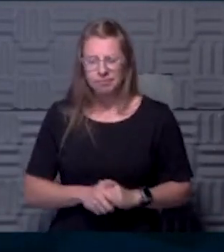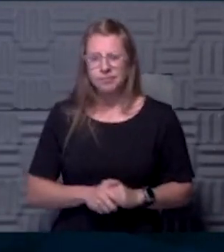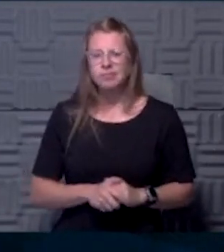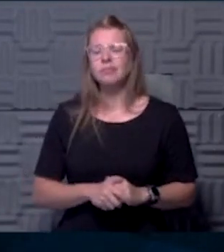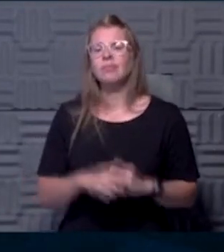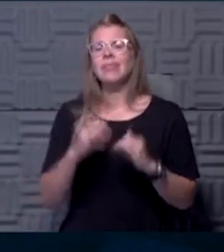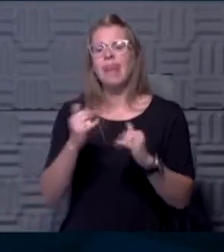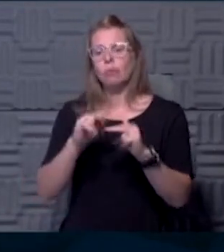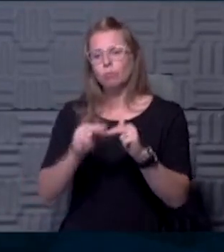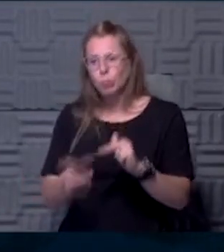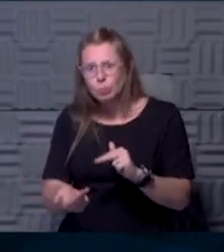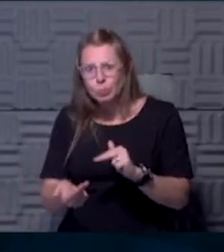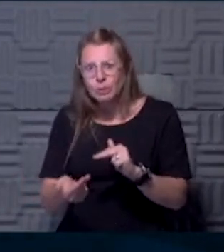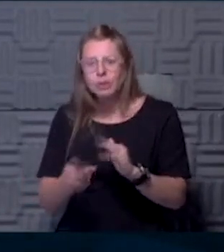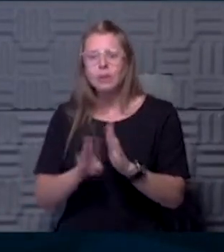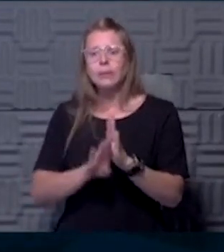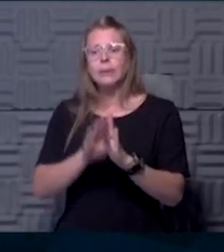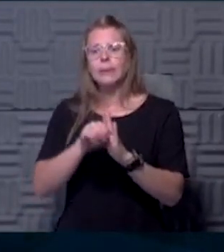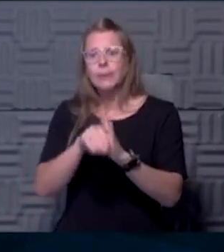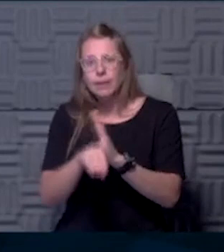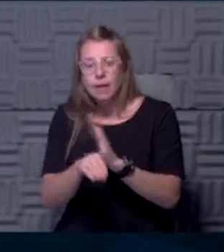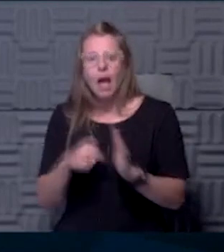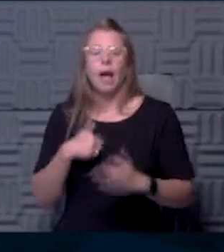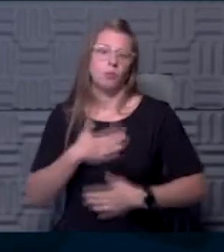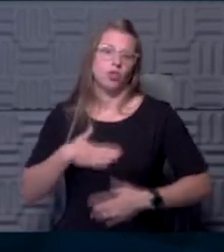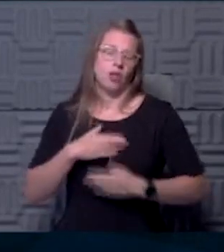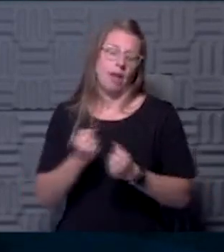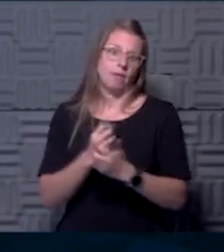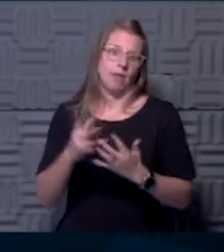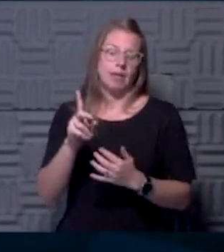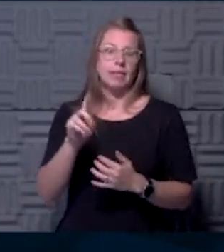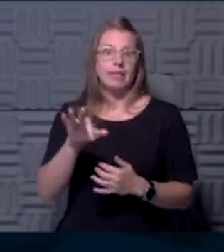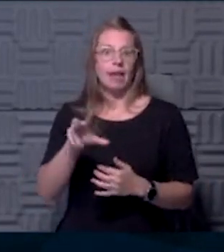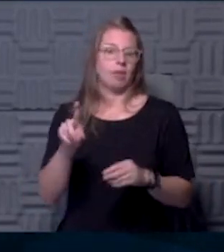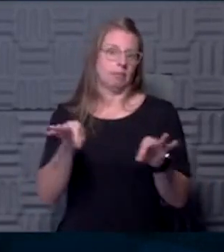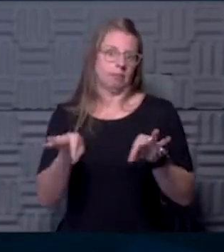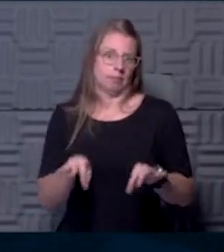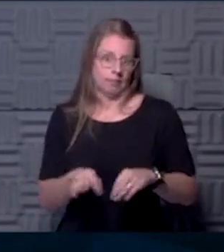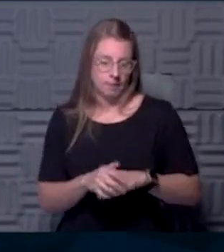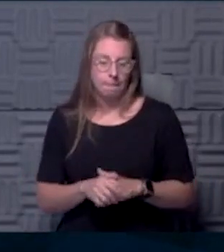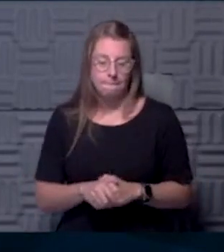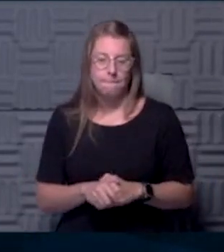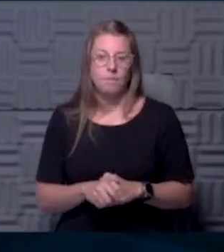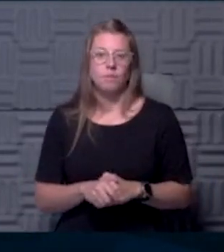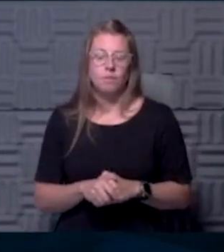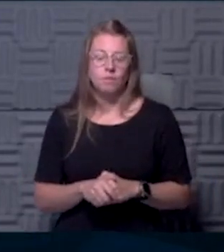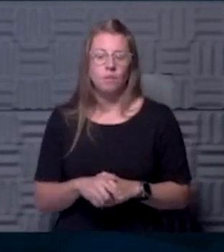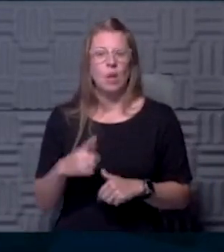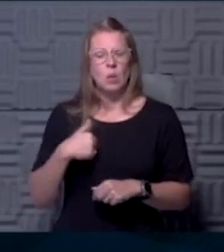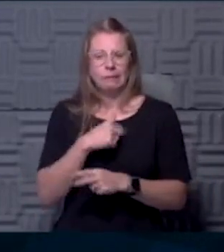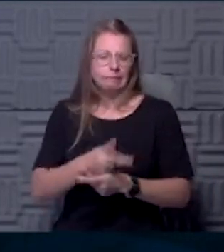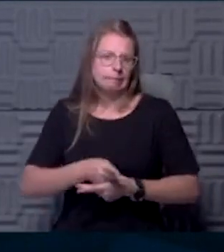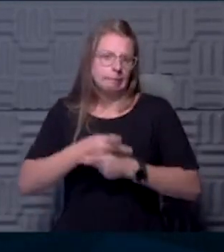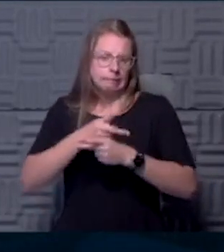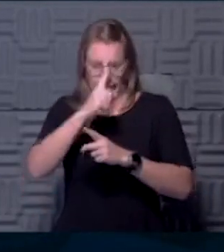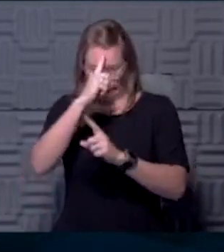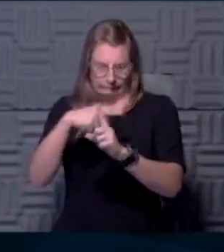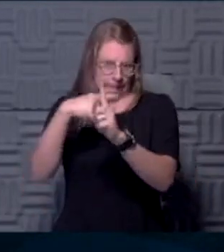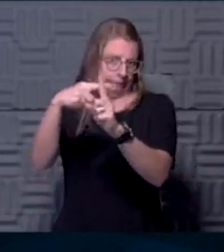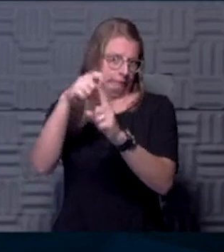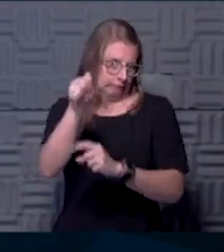now coming back down. I appreciate everything that David said. We're cautiously optimistic,